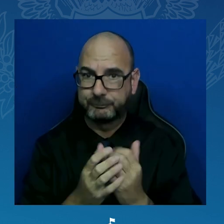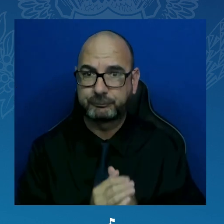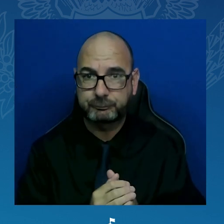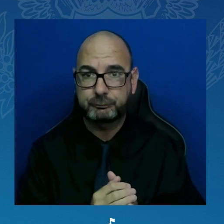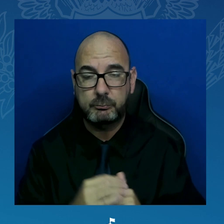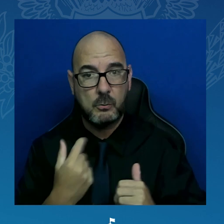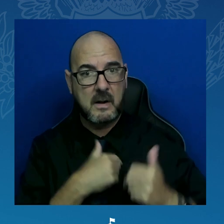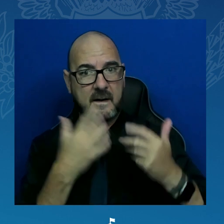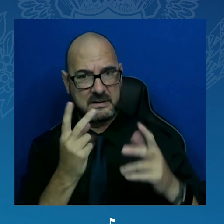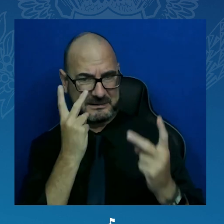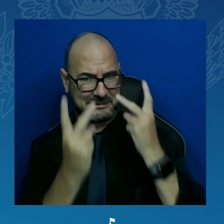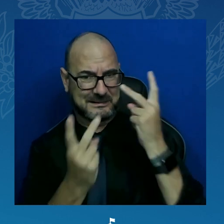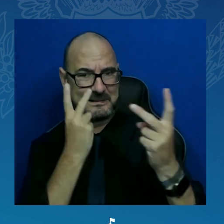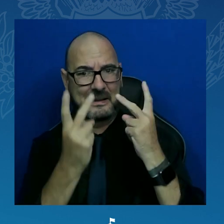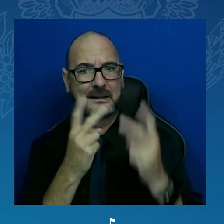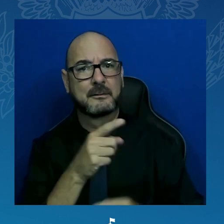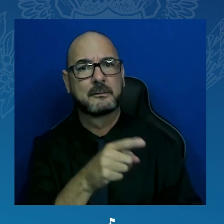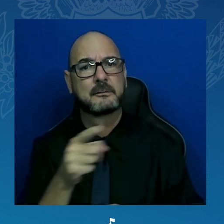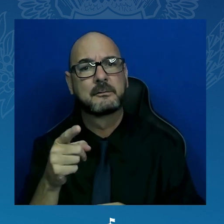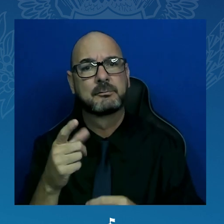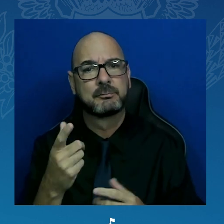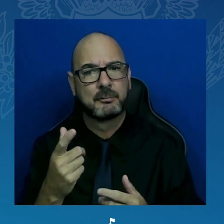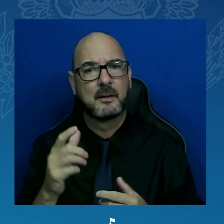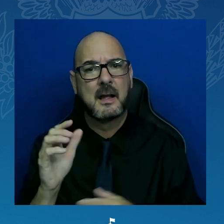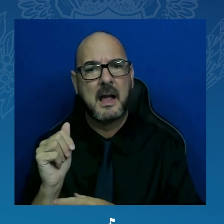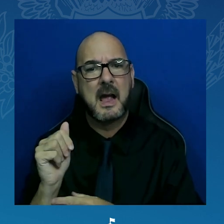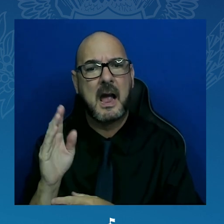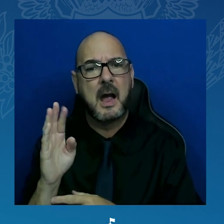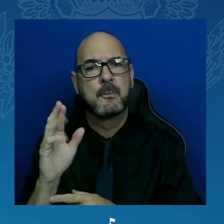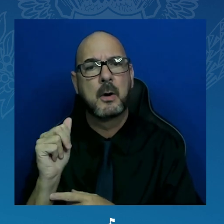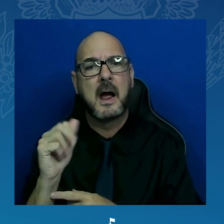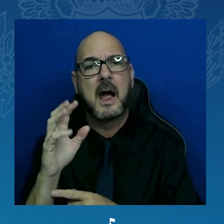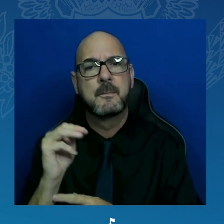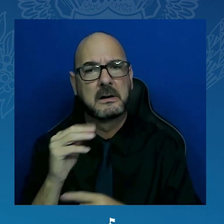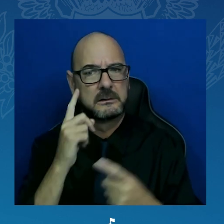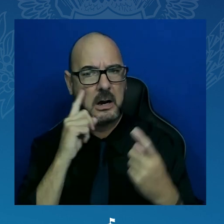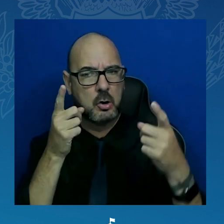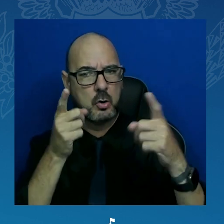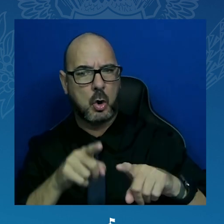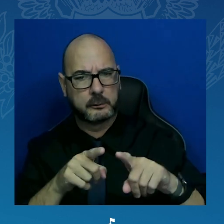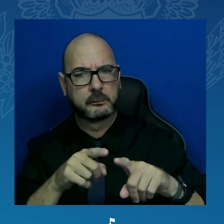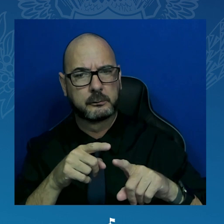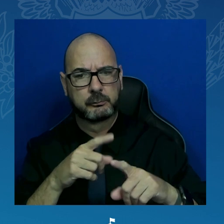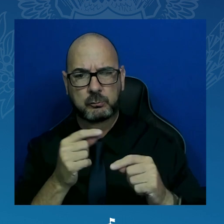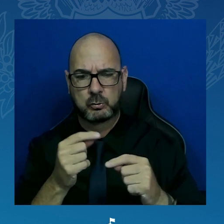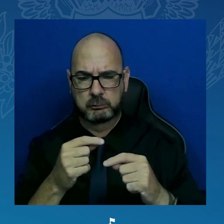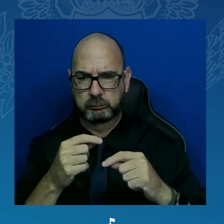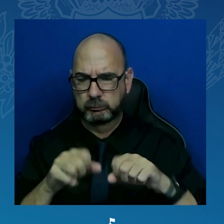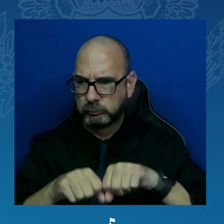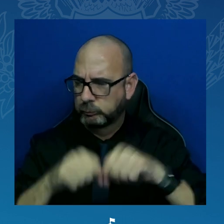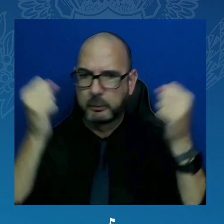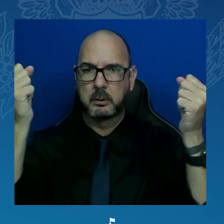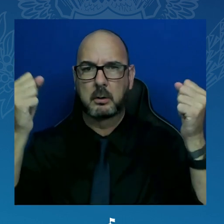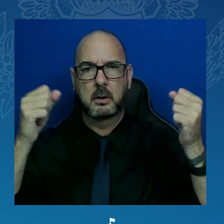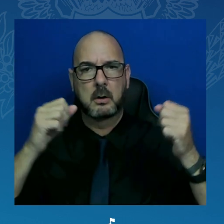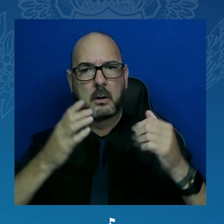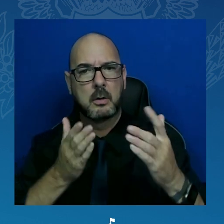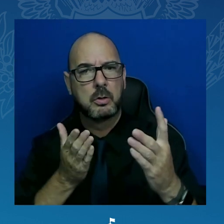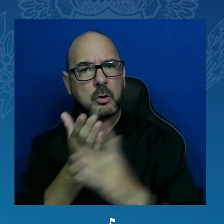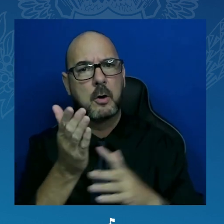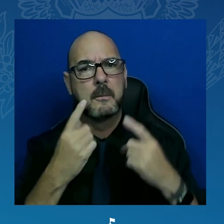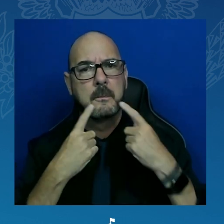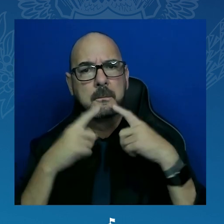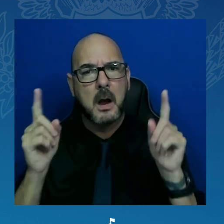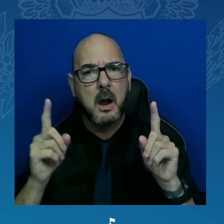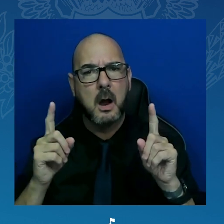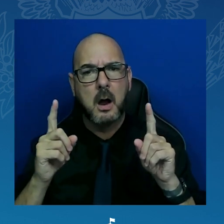We've seen the Abraham Accords as a revolutionary breakthrough, which opens the imagination and therefore calls for further